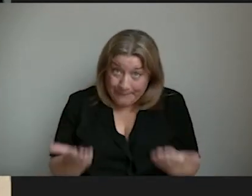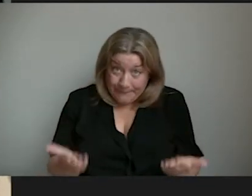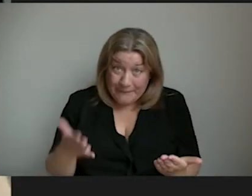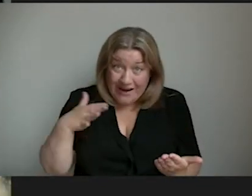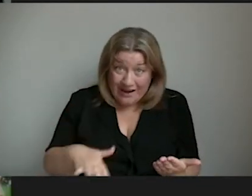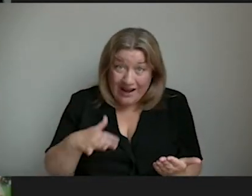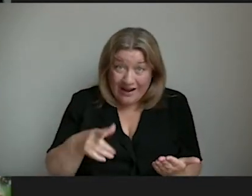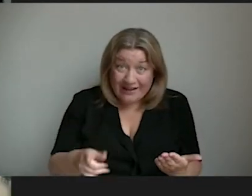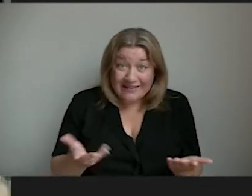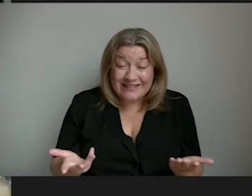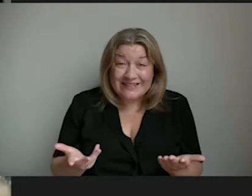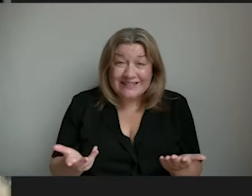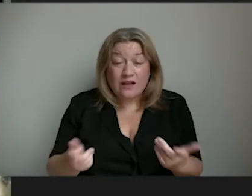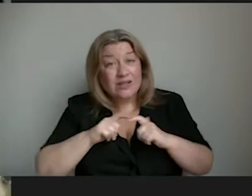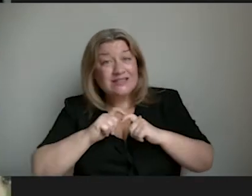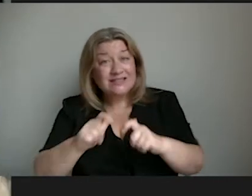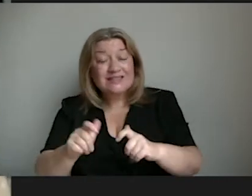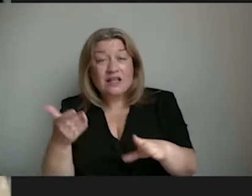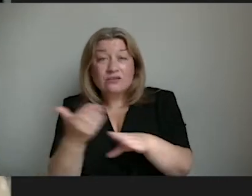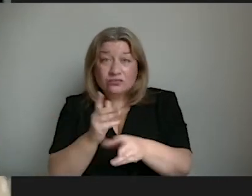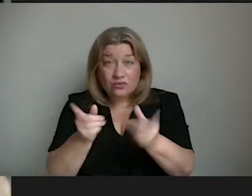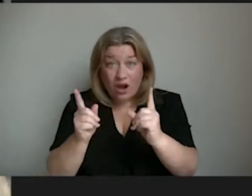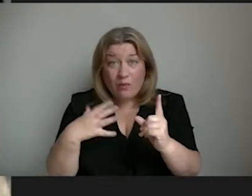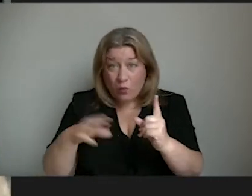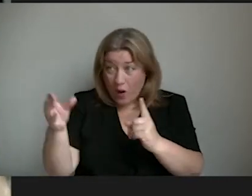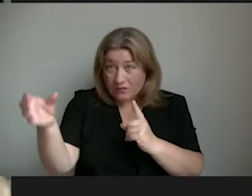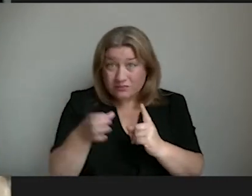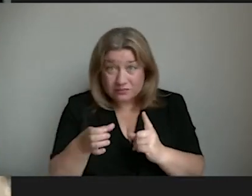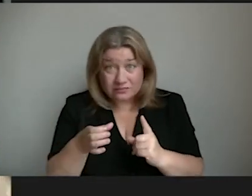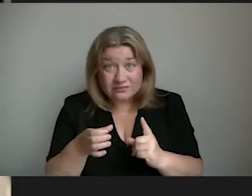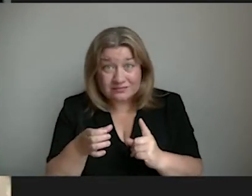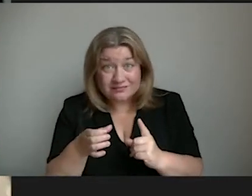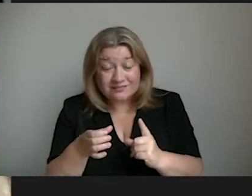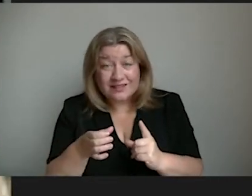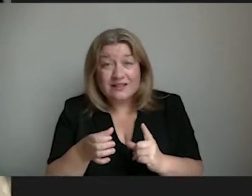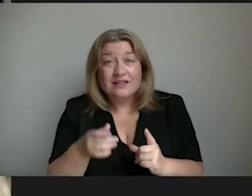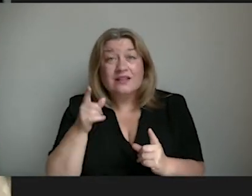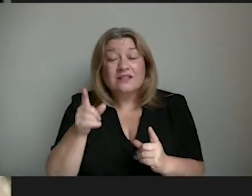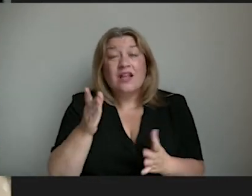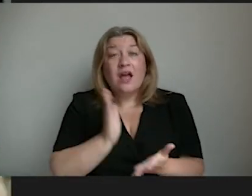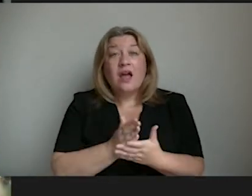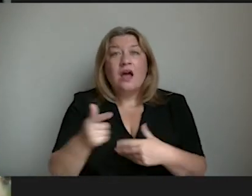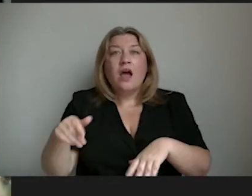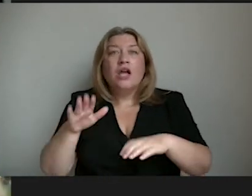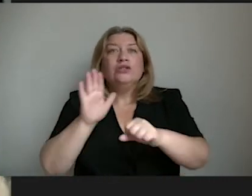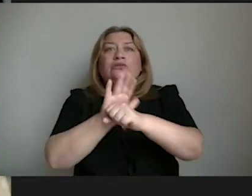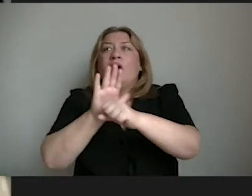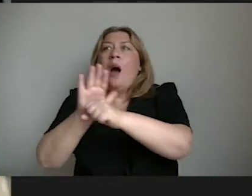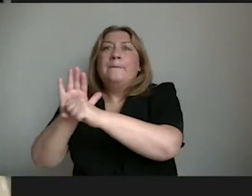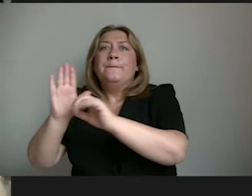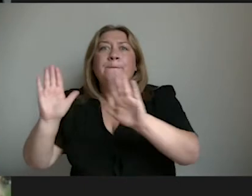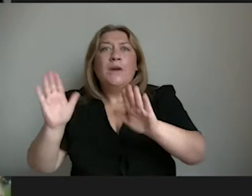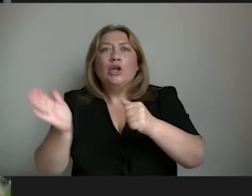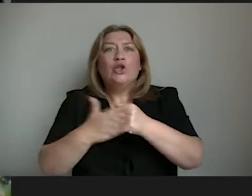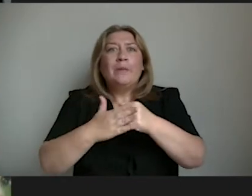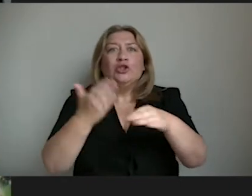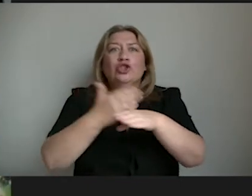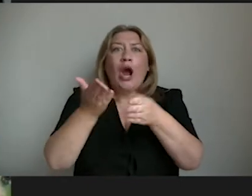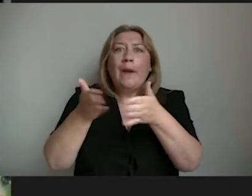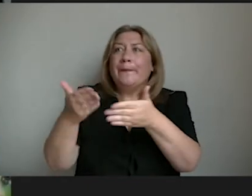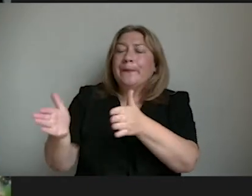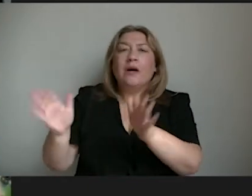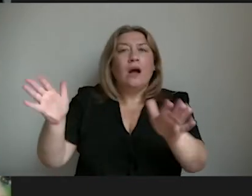completely live, and the employers are still looking to recruit someone as soon as possible. So it's not necessarily that employers are